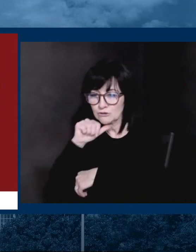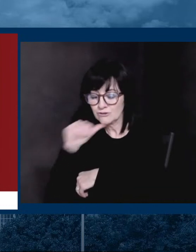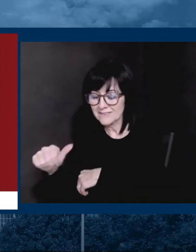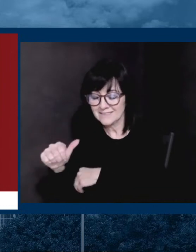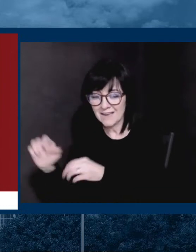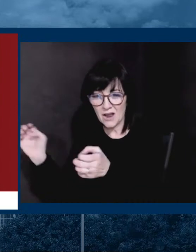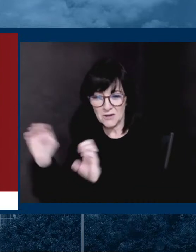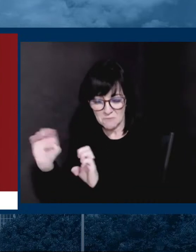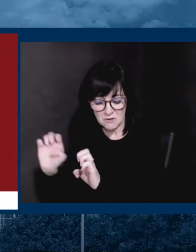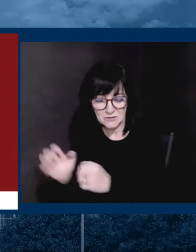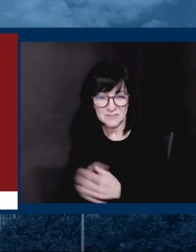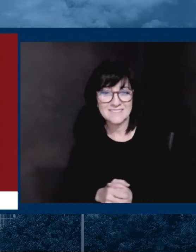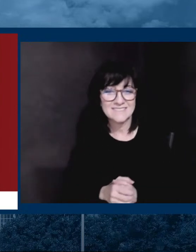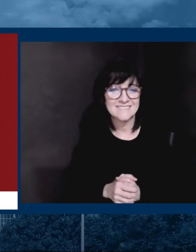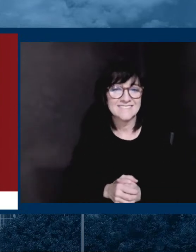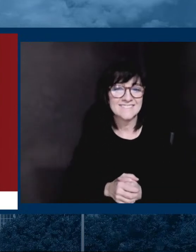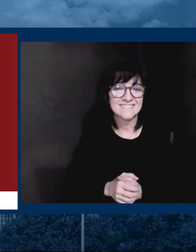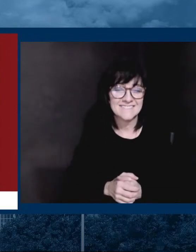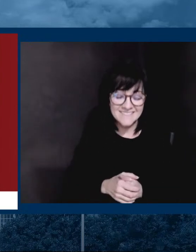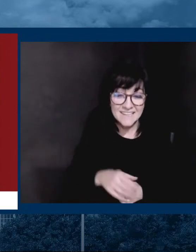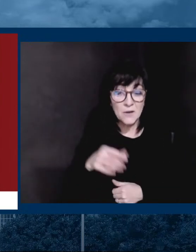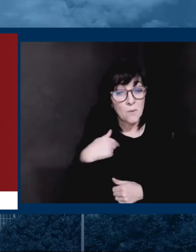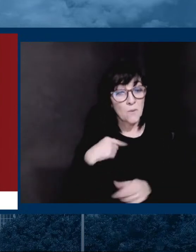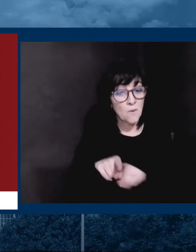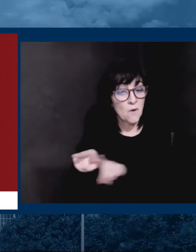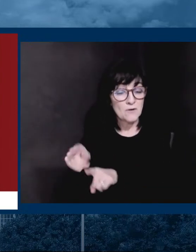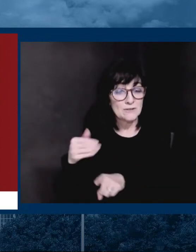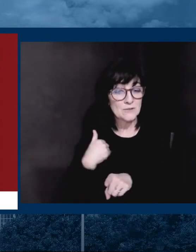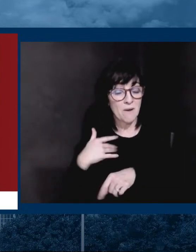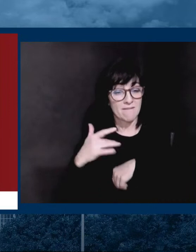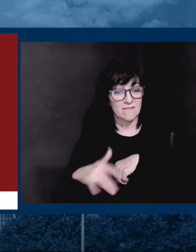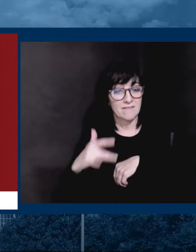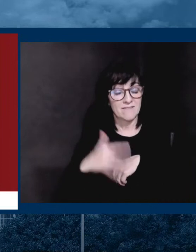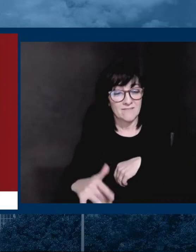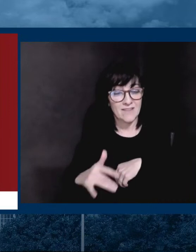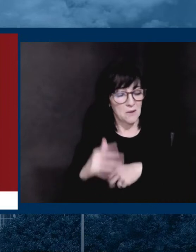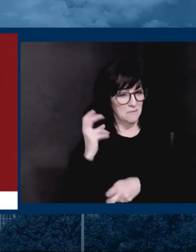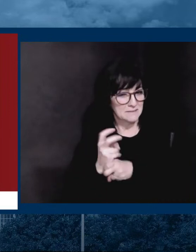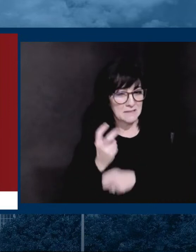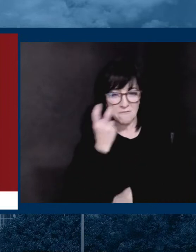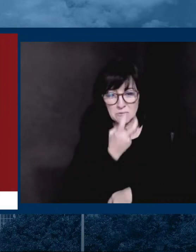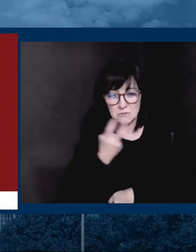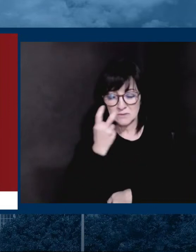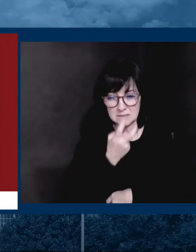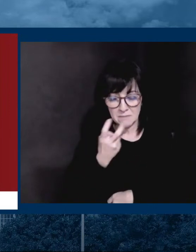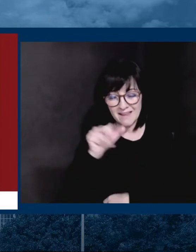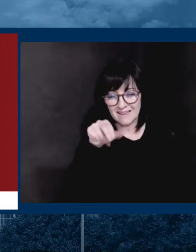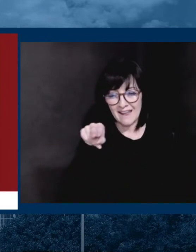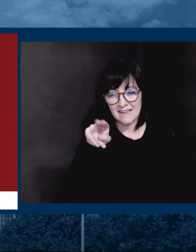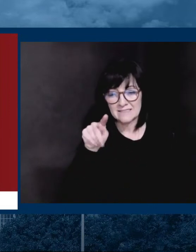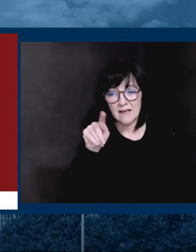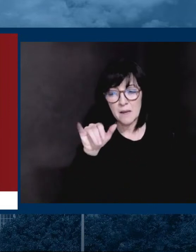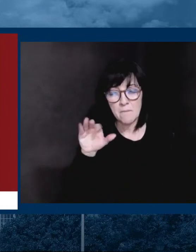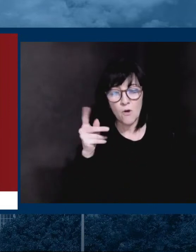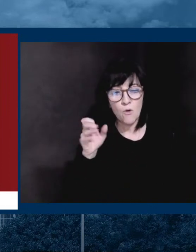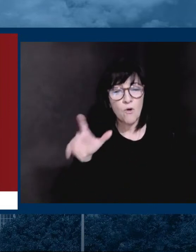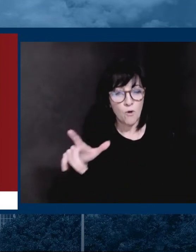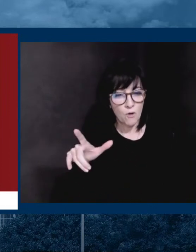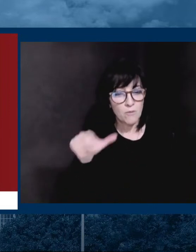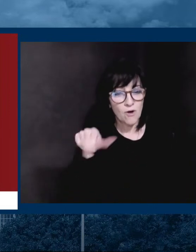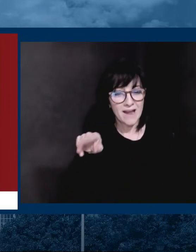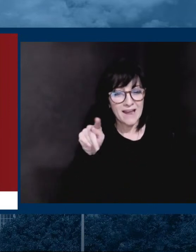monoclonal antibodies. I always have a little trouble with that, which is a very effective treatment and a mechanism